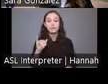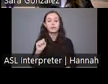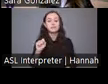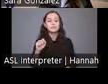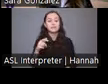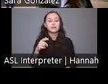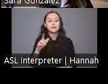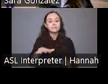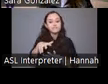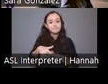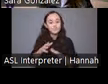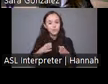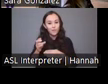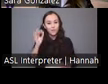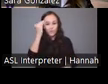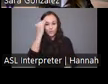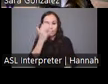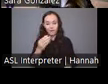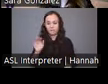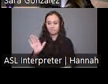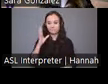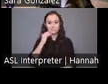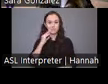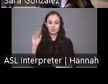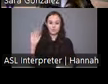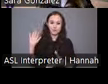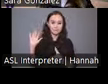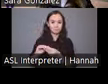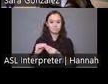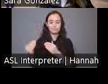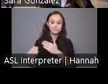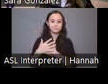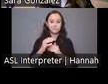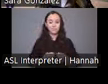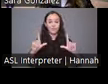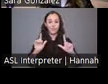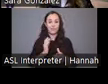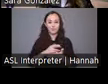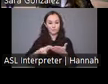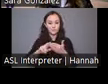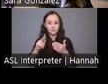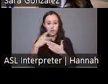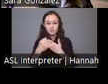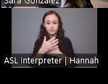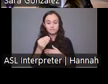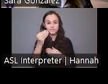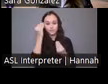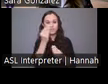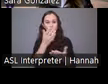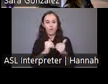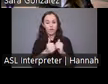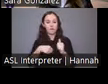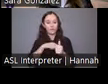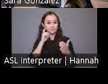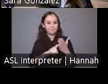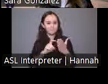knowing and bodies of experience frame the research process and thus directly inform how we recognize evidence as such